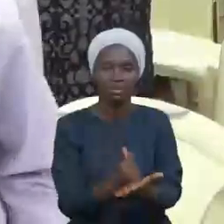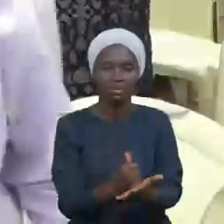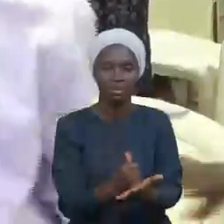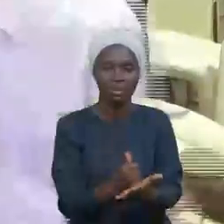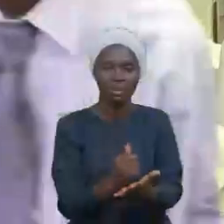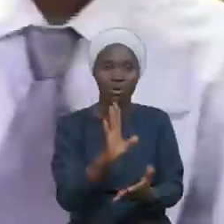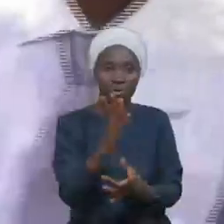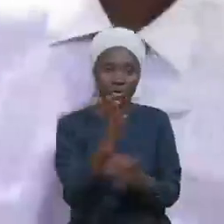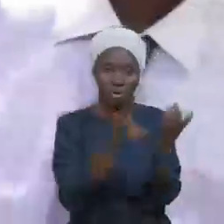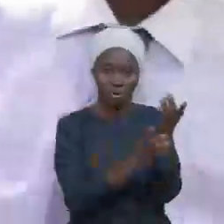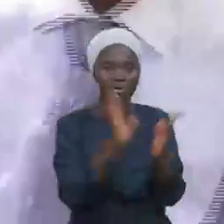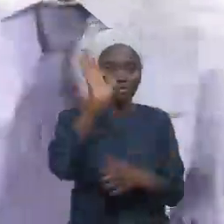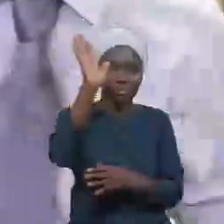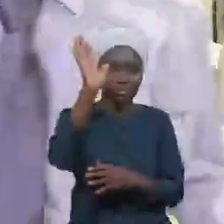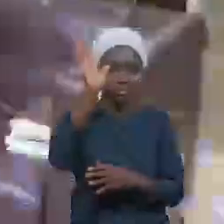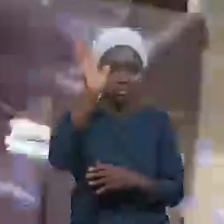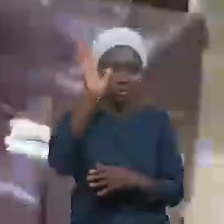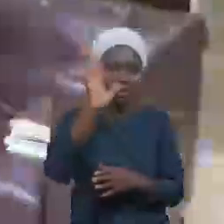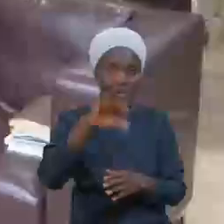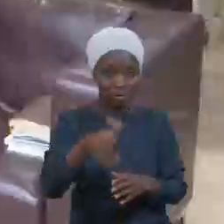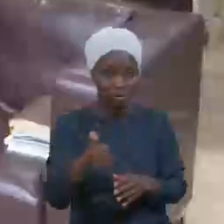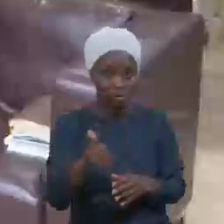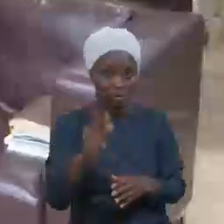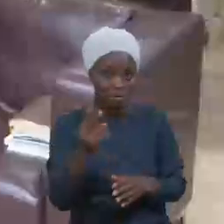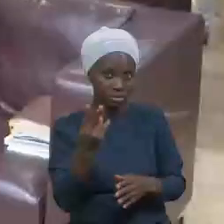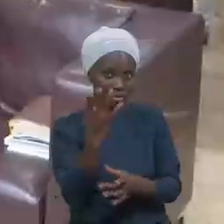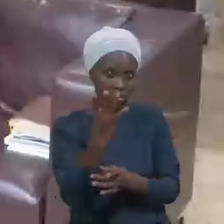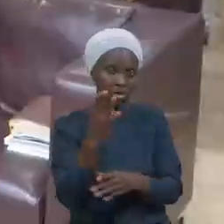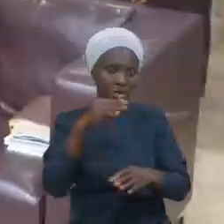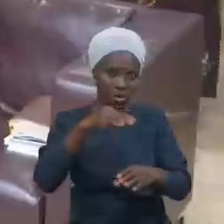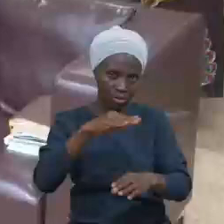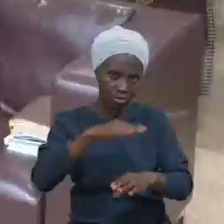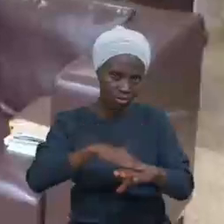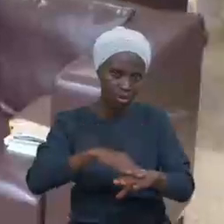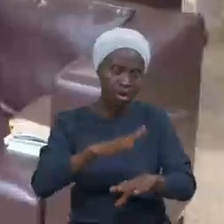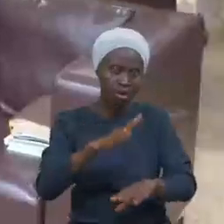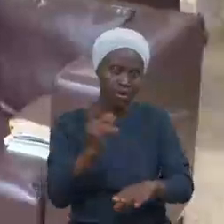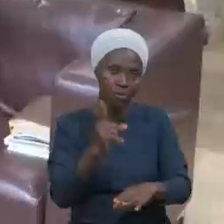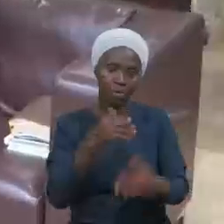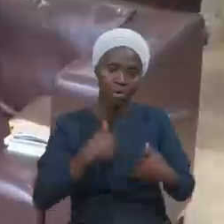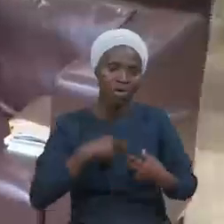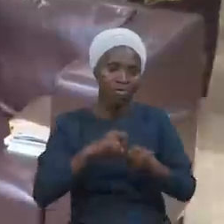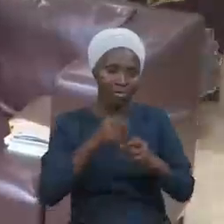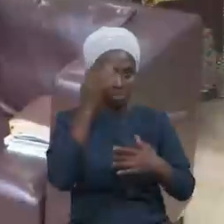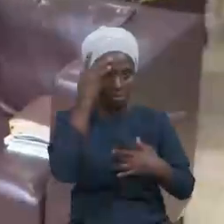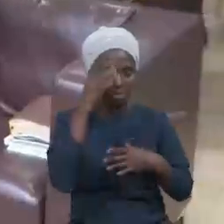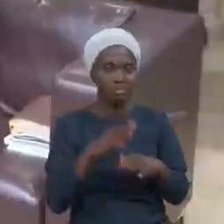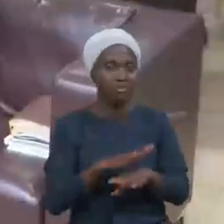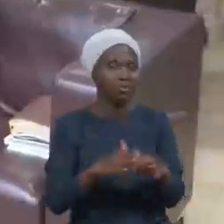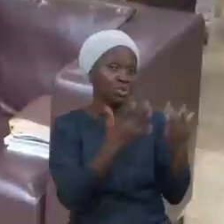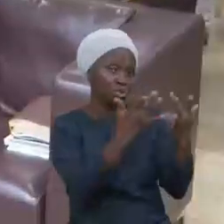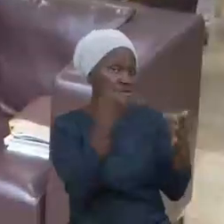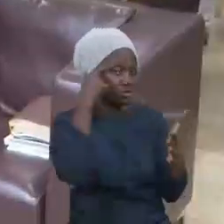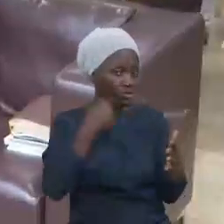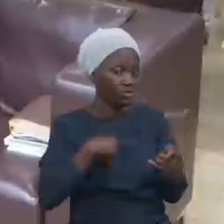Raise up that hand and lay the other hand where you have the challenge. Don't wait for me